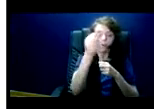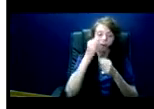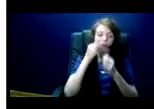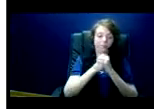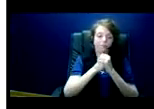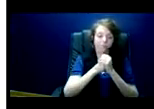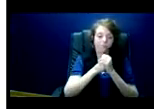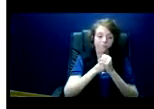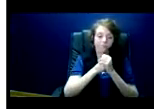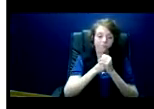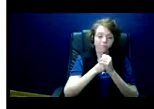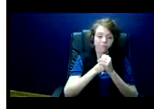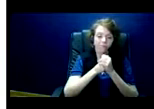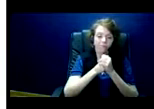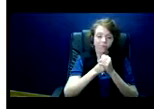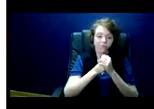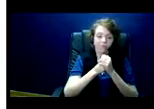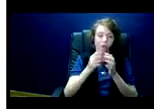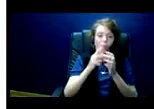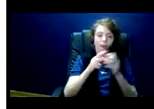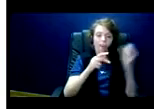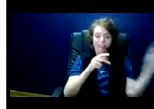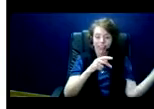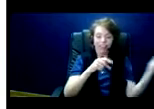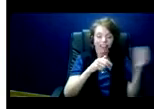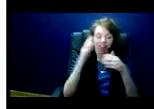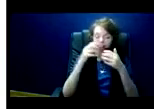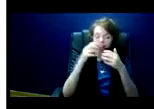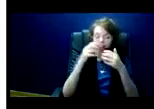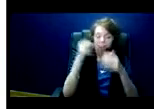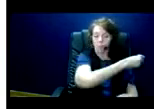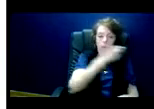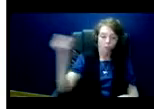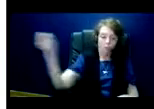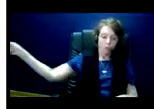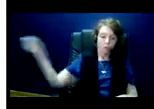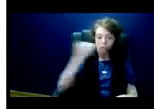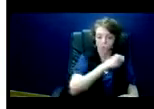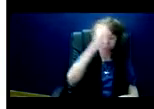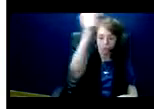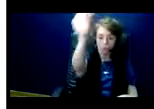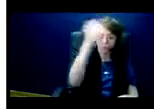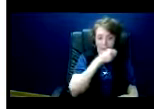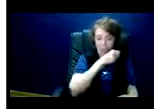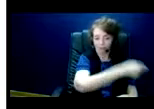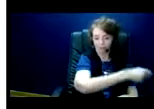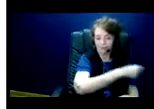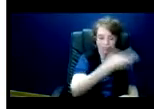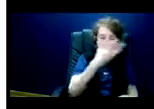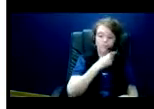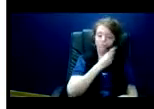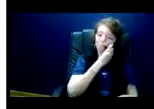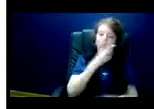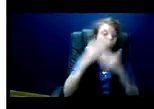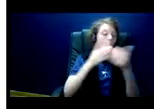want. I could go towards the camera and away. I could go to the side. I could go the other side. I